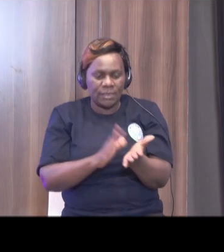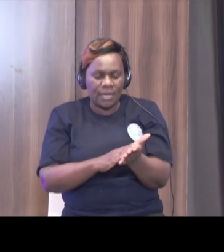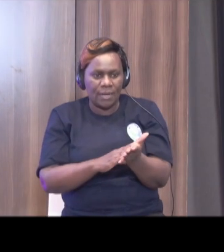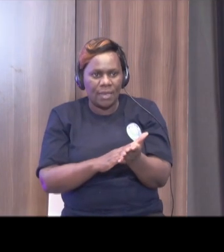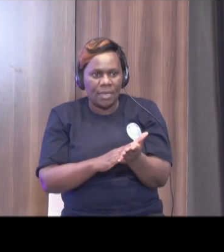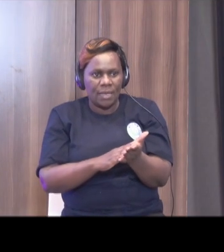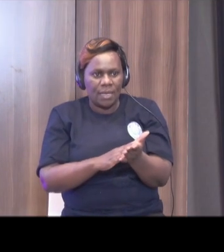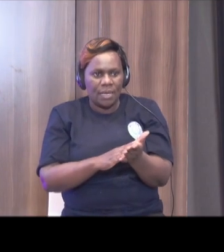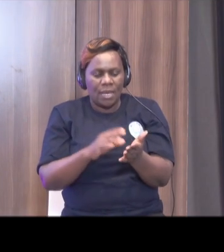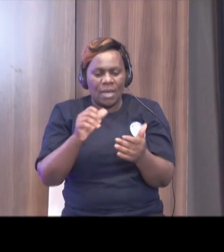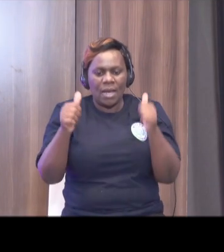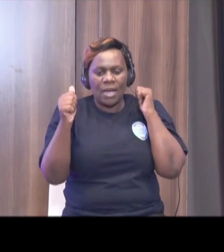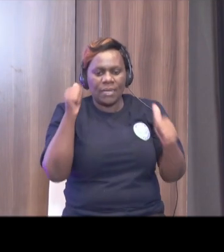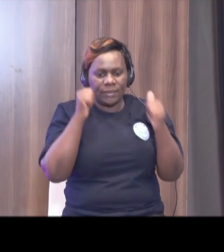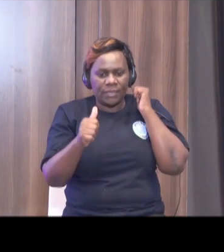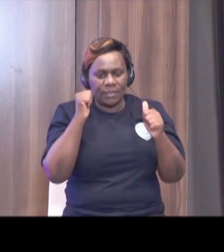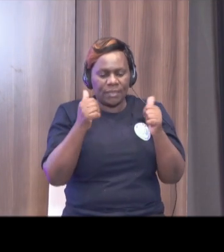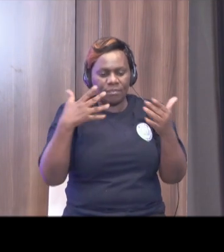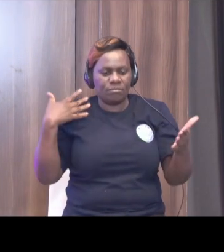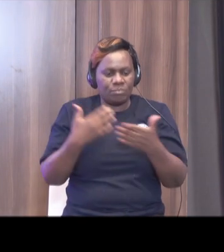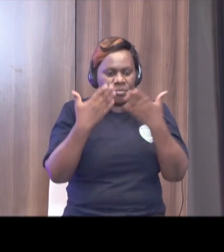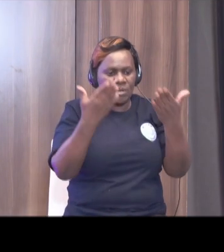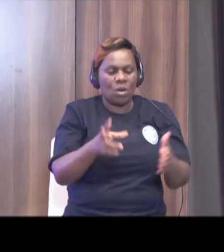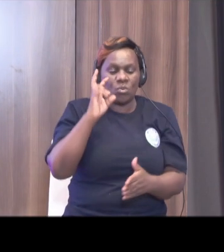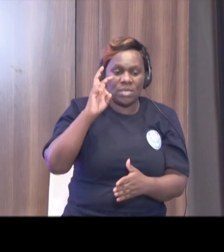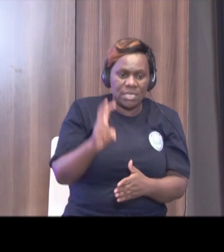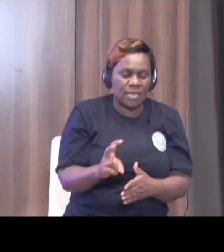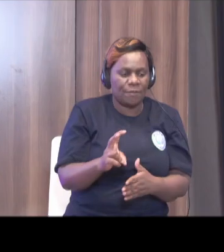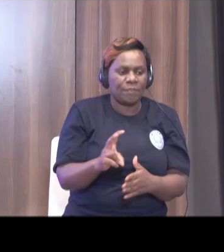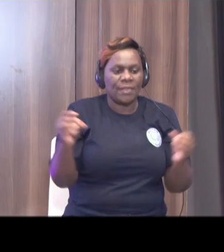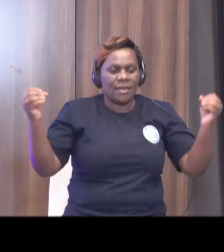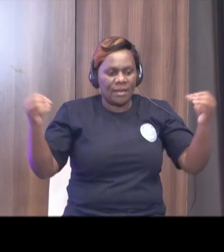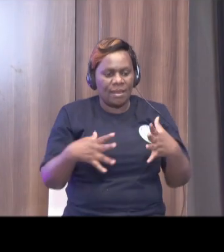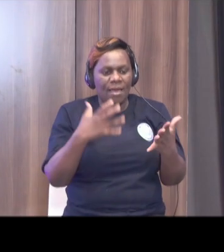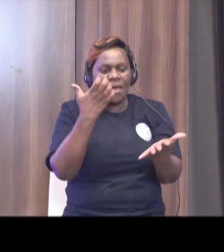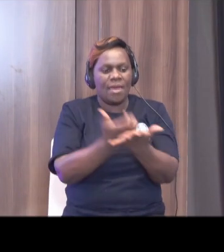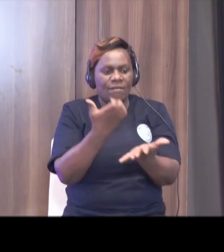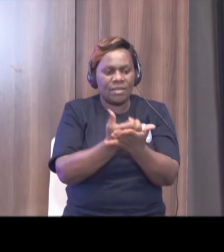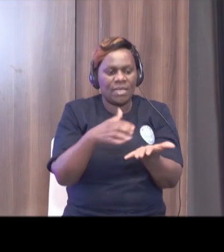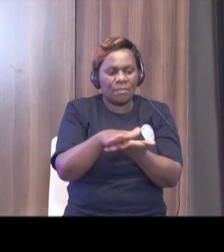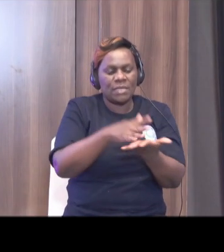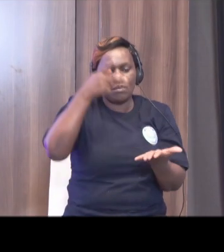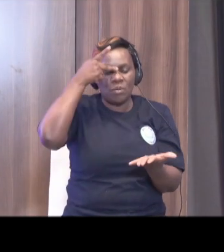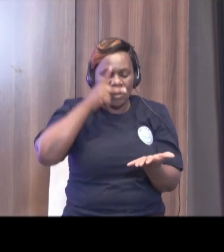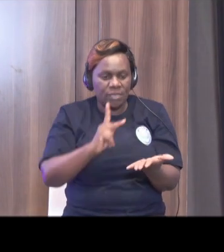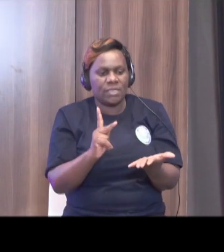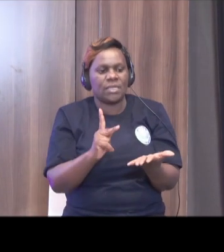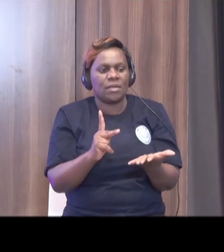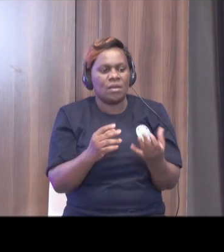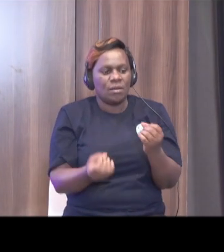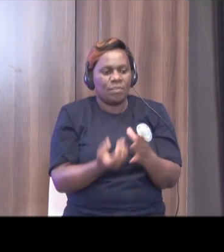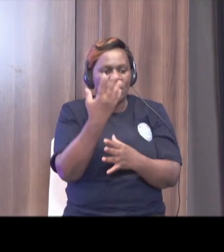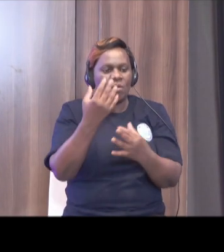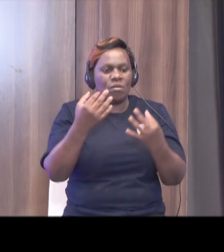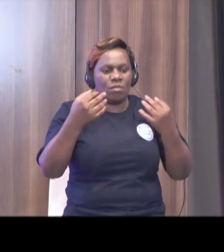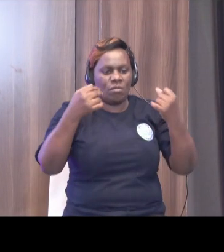in Argentina. So up to this point, we can see that a clear evidence-based policy is the foundation of